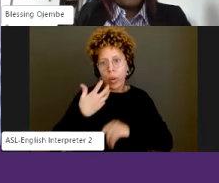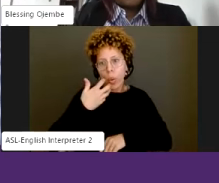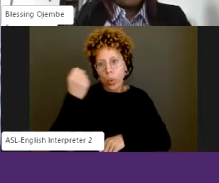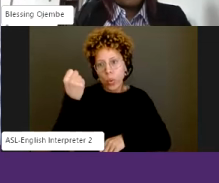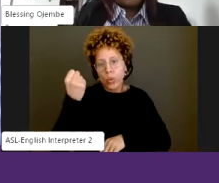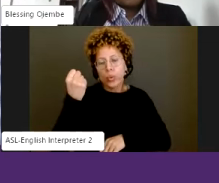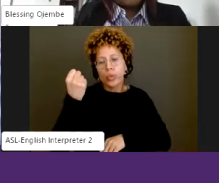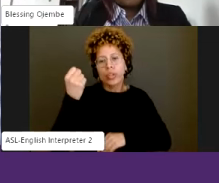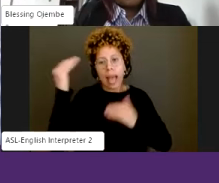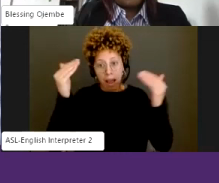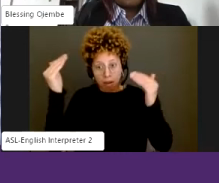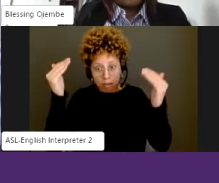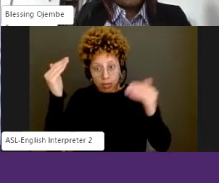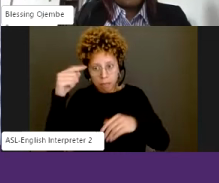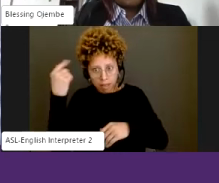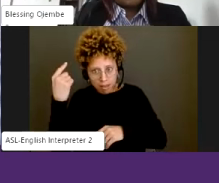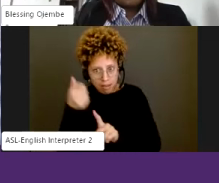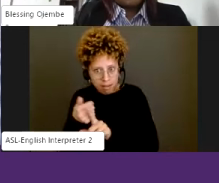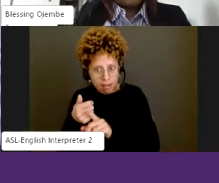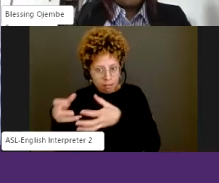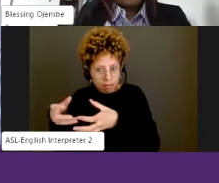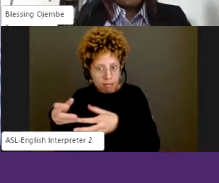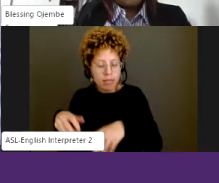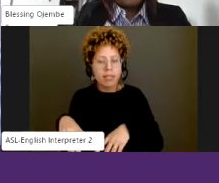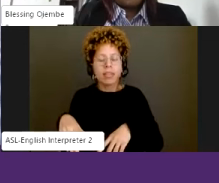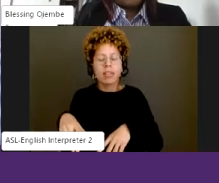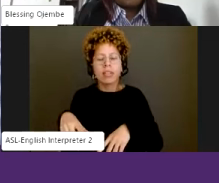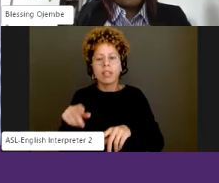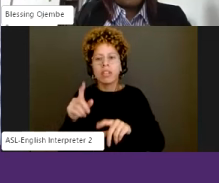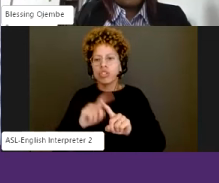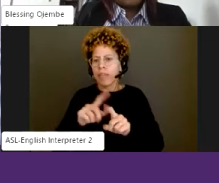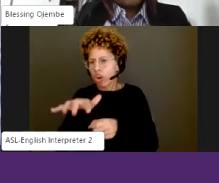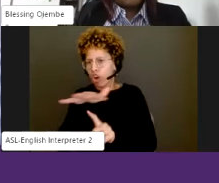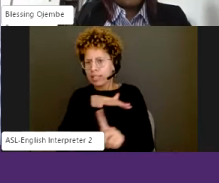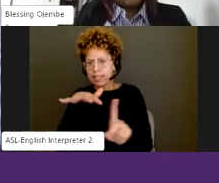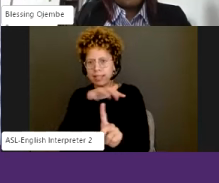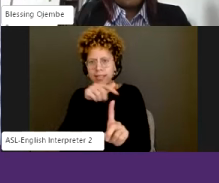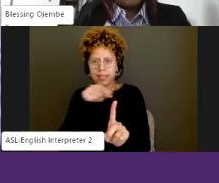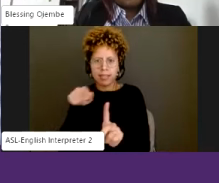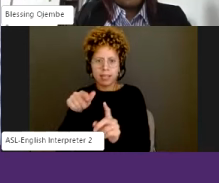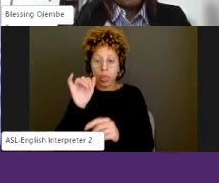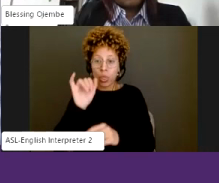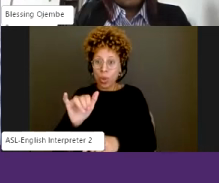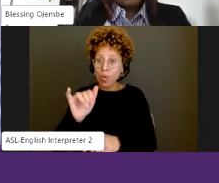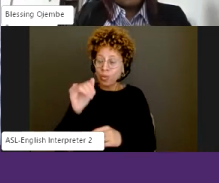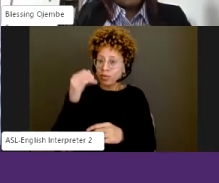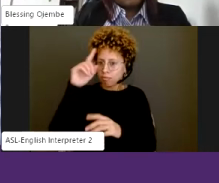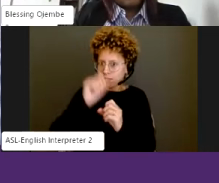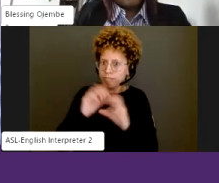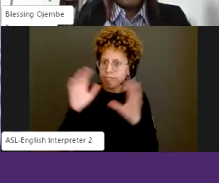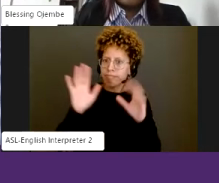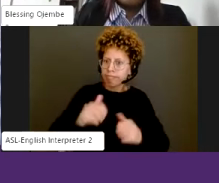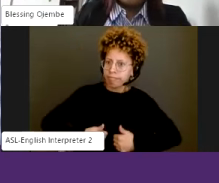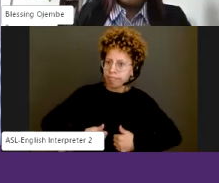Black older adults on a broader context and understanding how it constructs ideas and their lives in